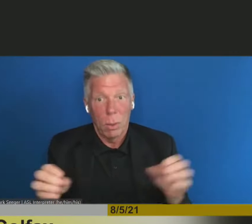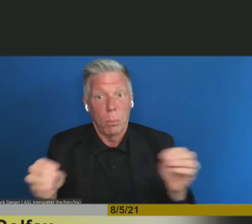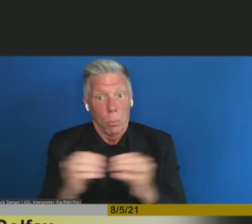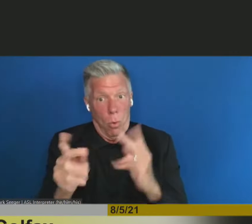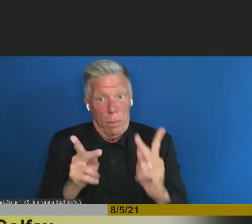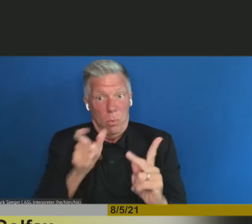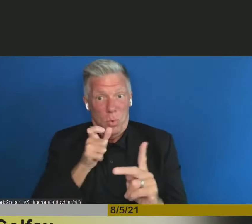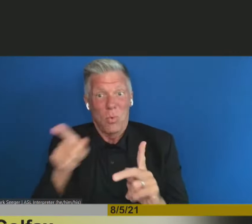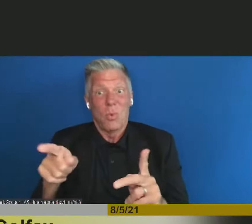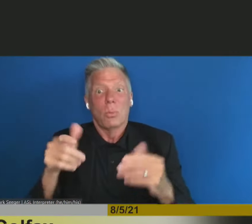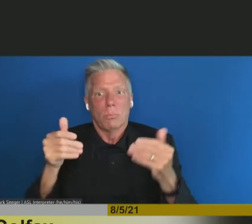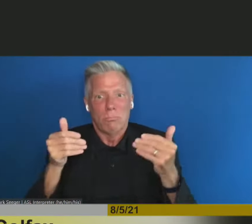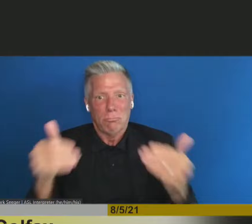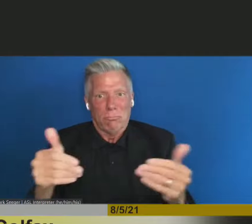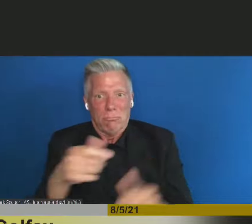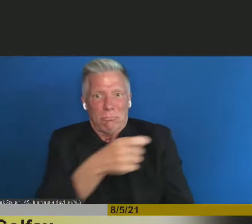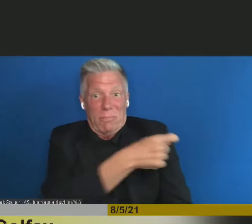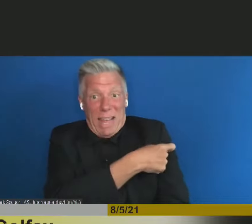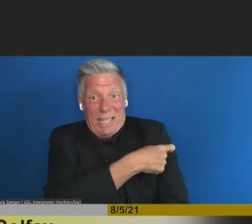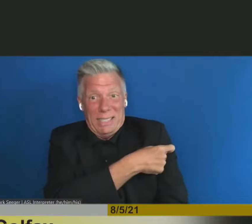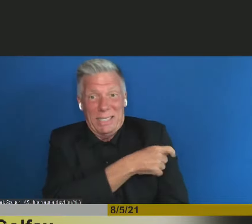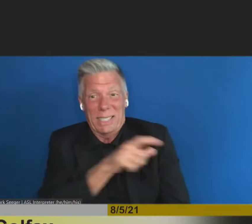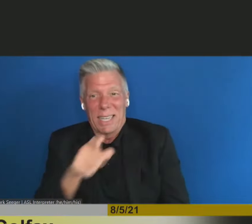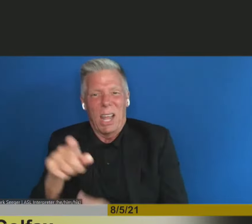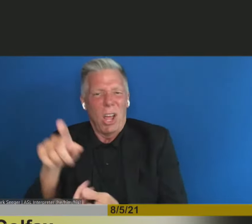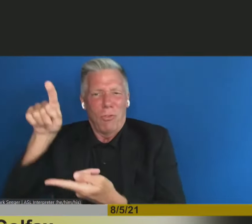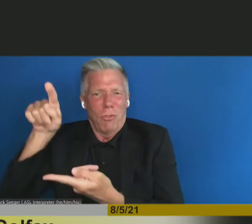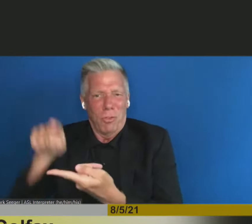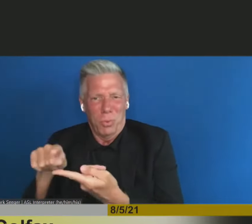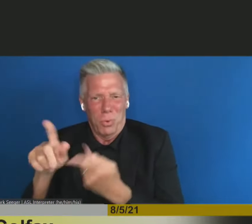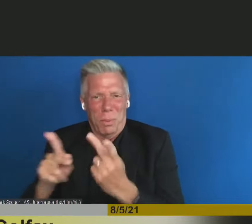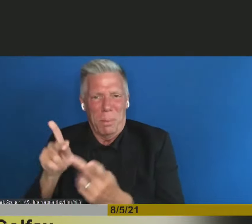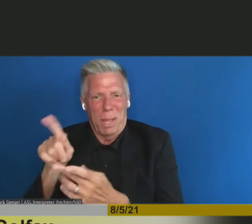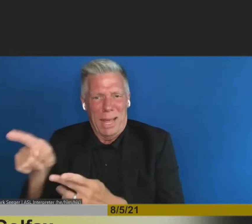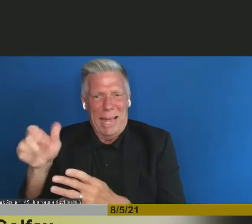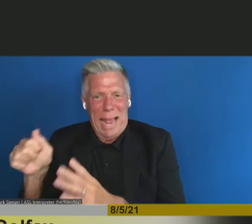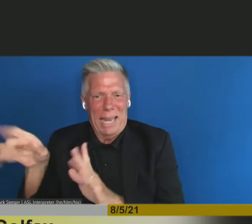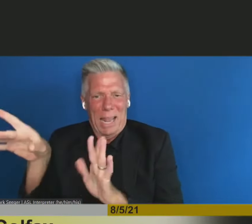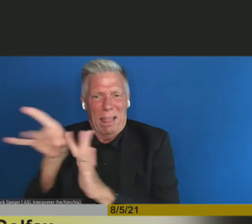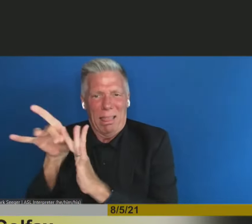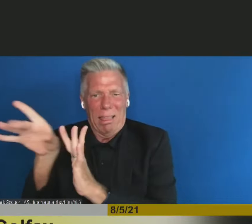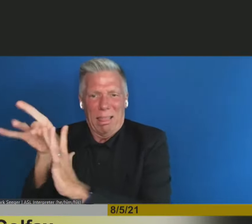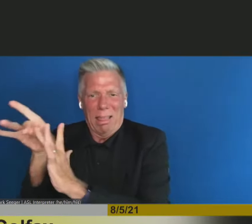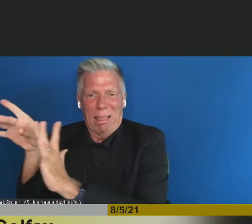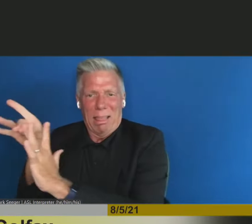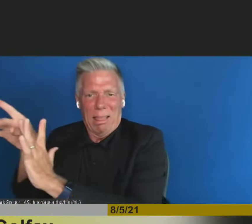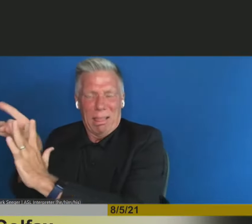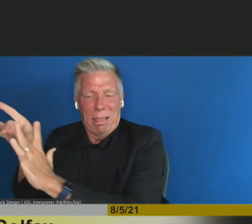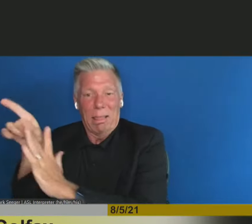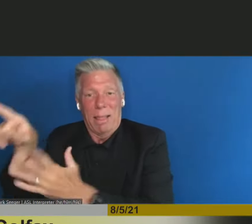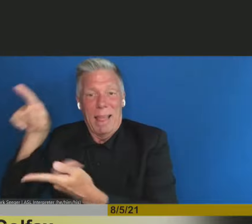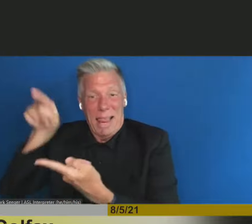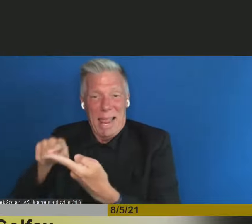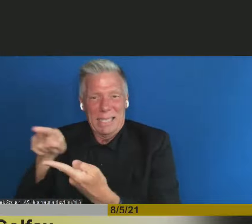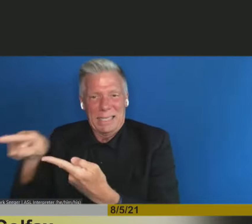the fewer people that the virus is able to infect, the less the virus is able to replicate, and therefore